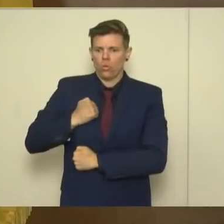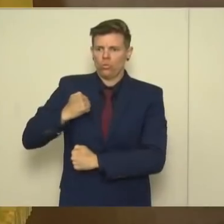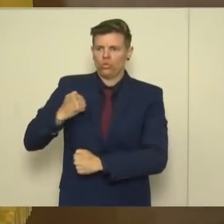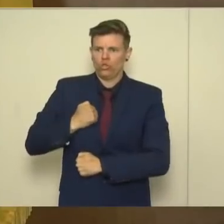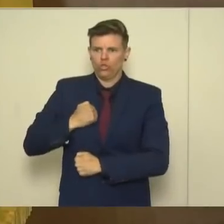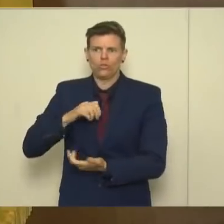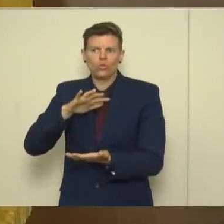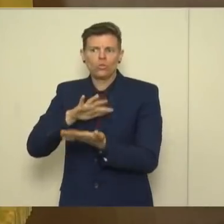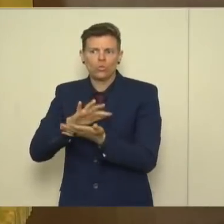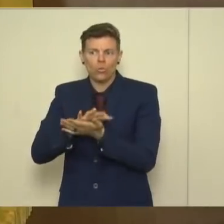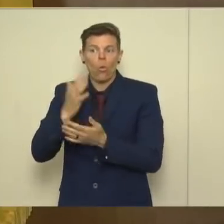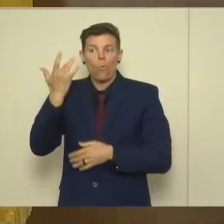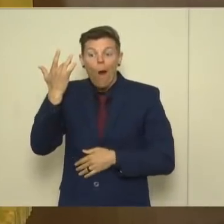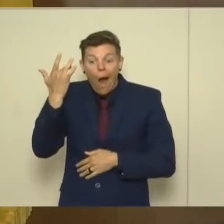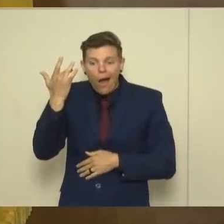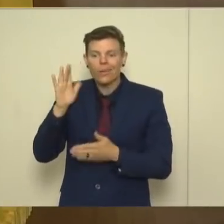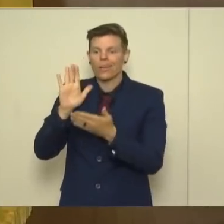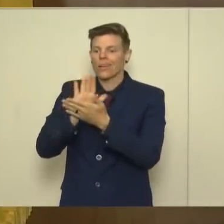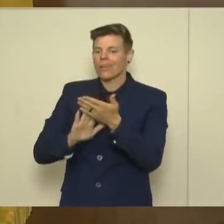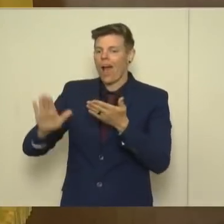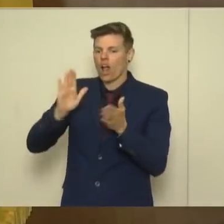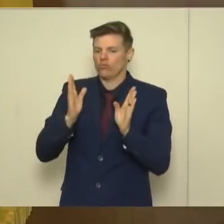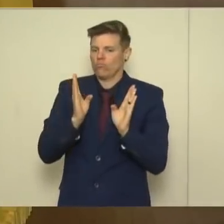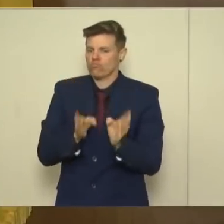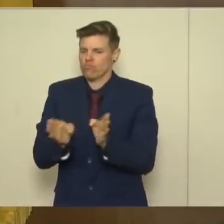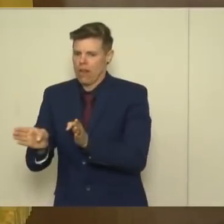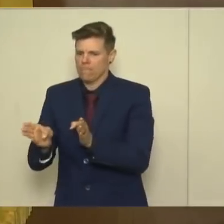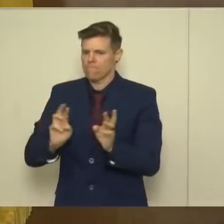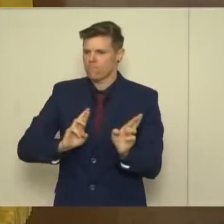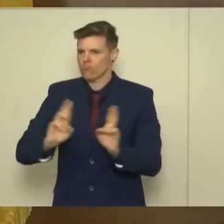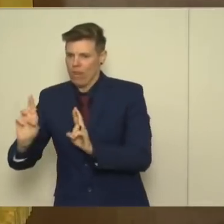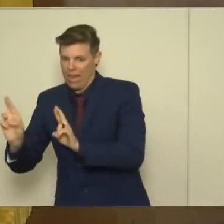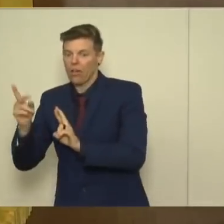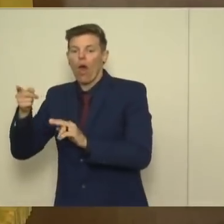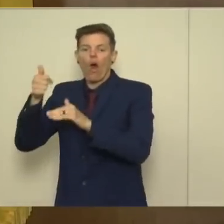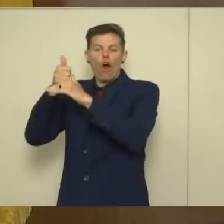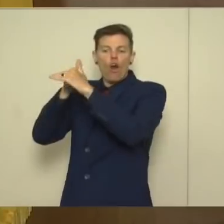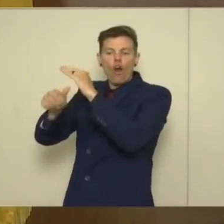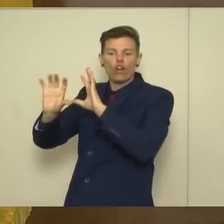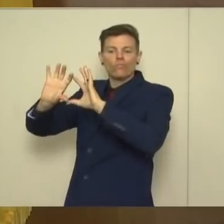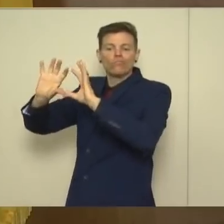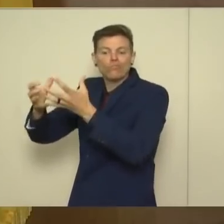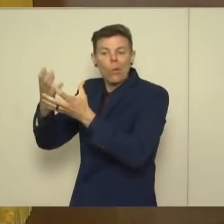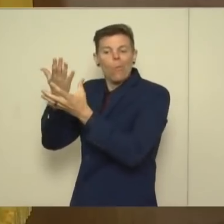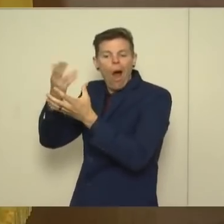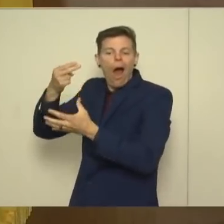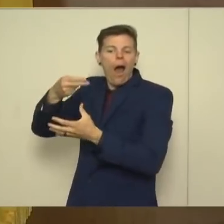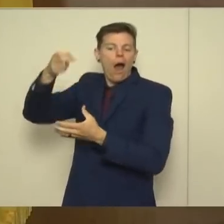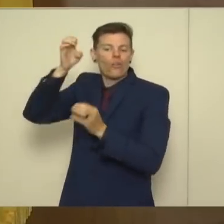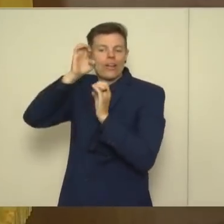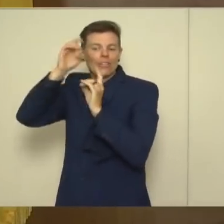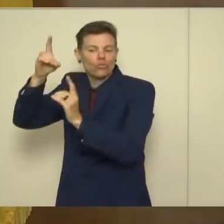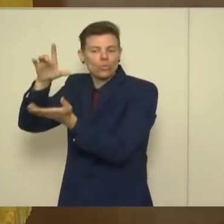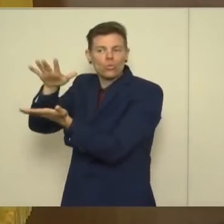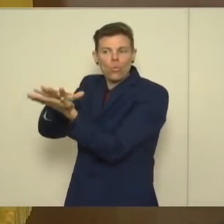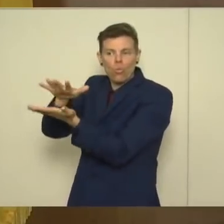as part of our higher education effort and one of our partners, and they've adopted all of our COVID safe practices